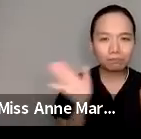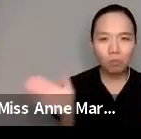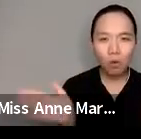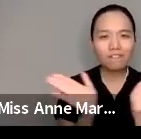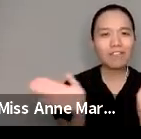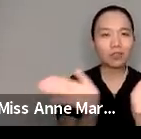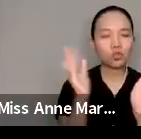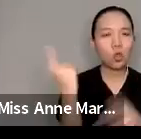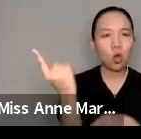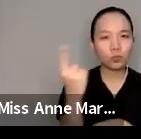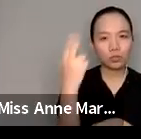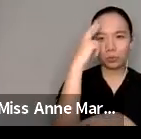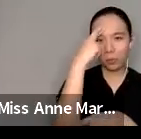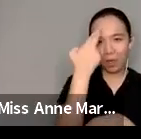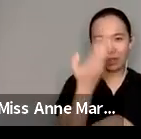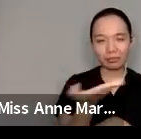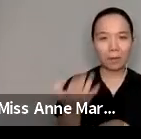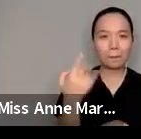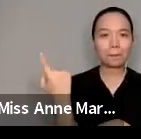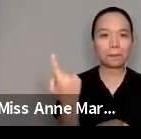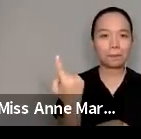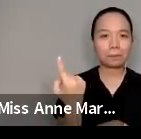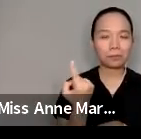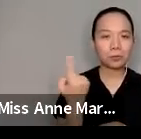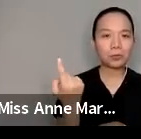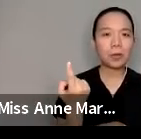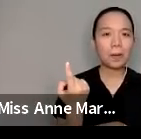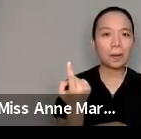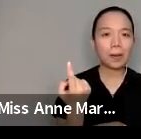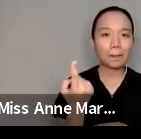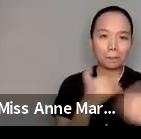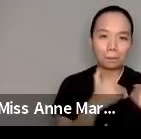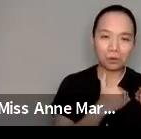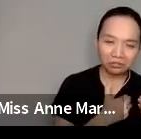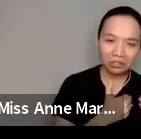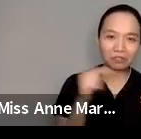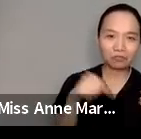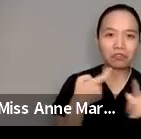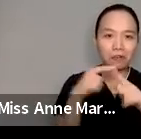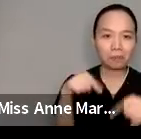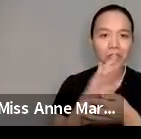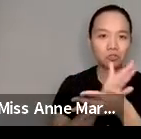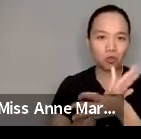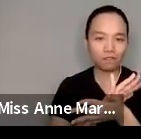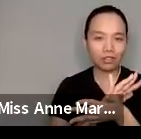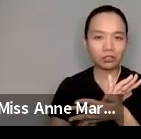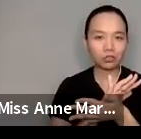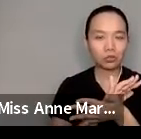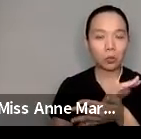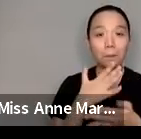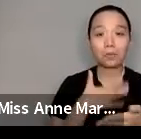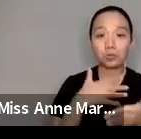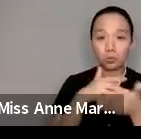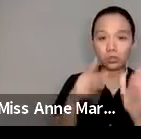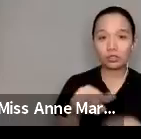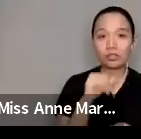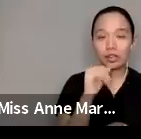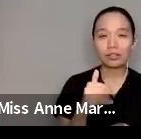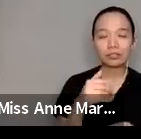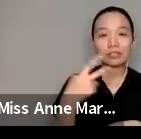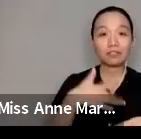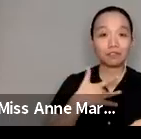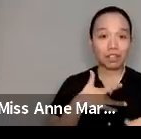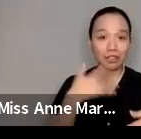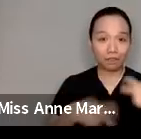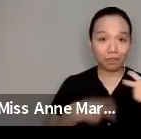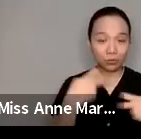always remind them that everyone feels burdened by this COVID-19 pandemic, so that my students do not feel that difficulties only belong